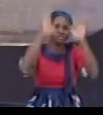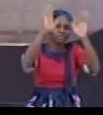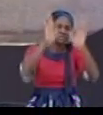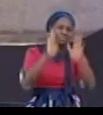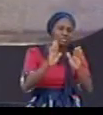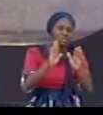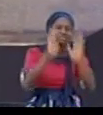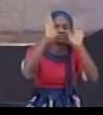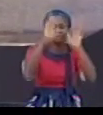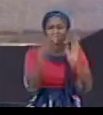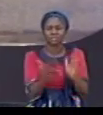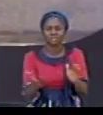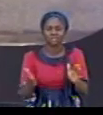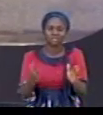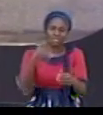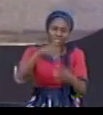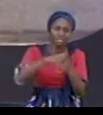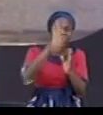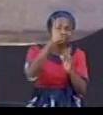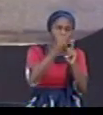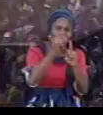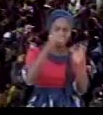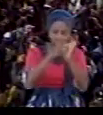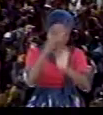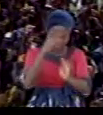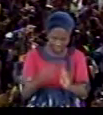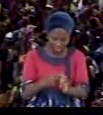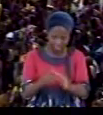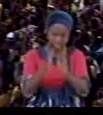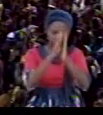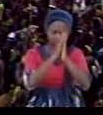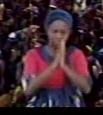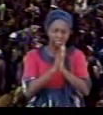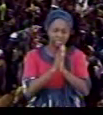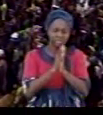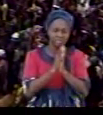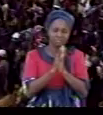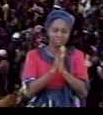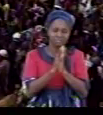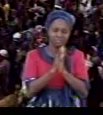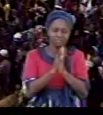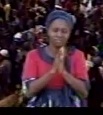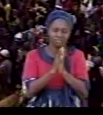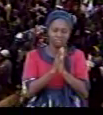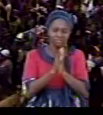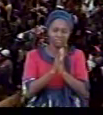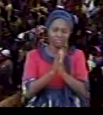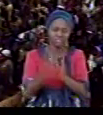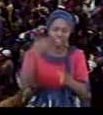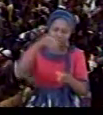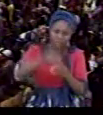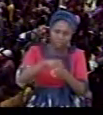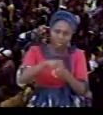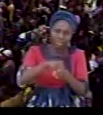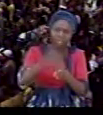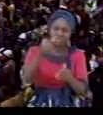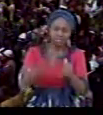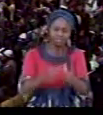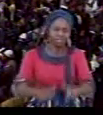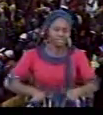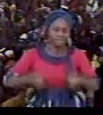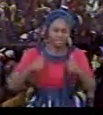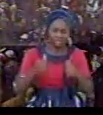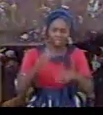wondrous things out of your word in Jesus' name. Amen. Impact every life. Amen. And help